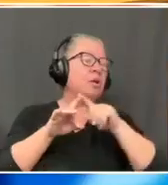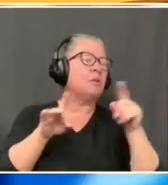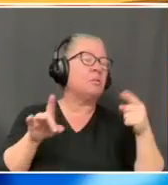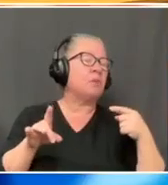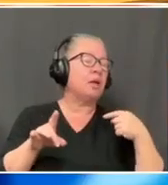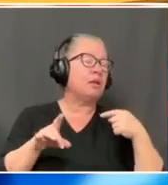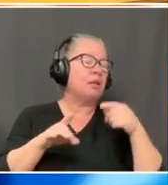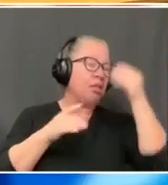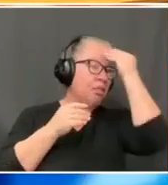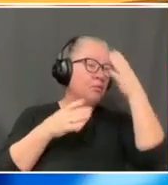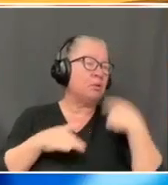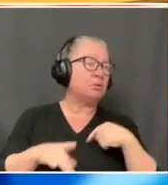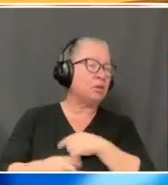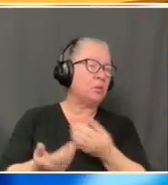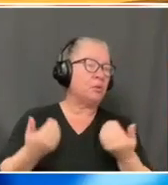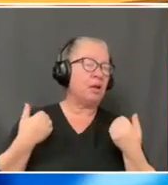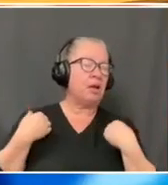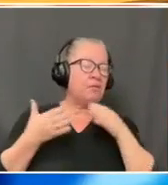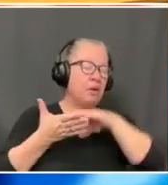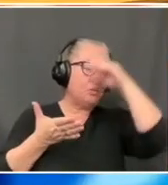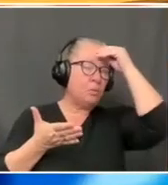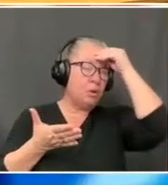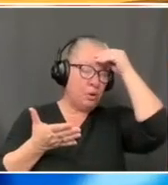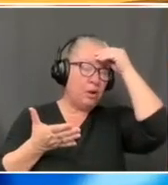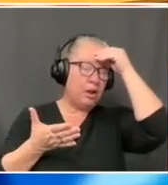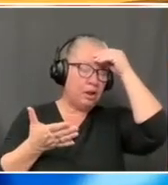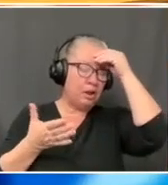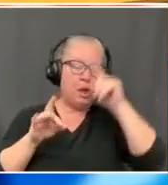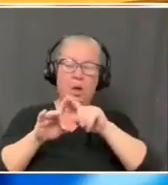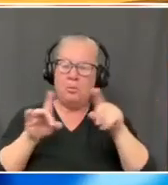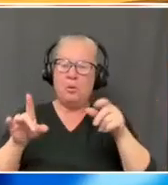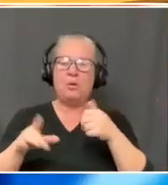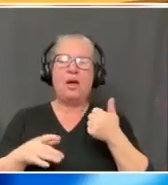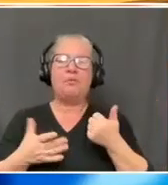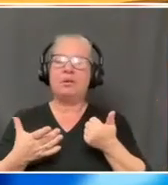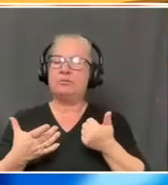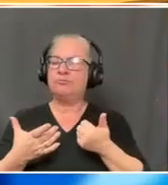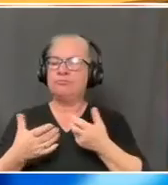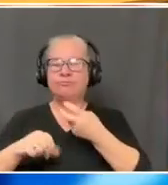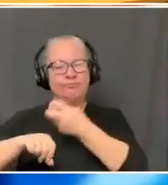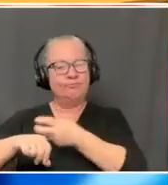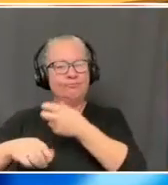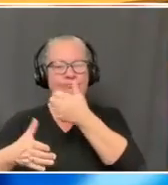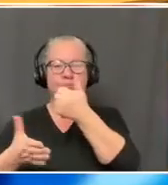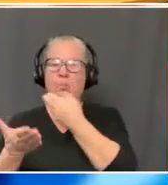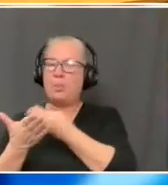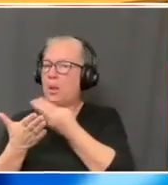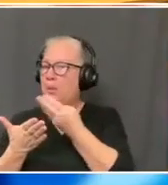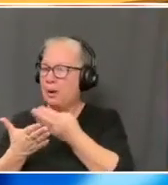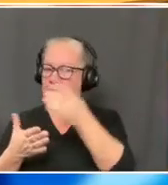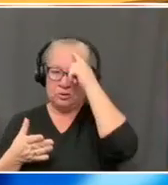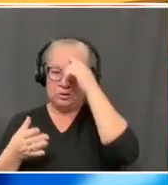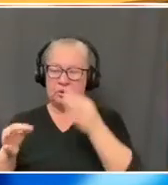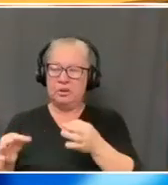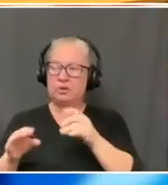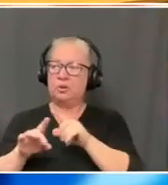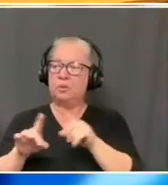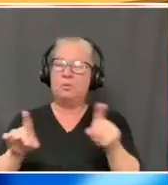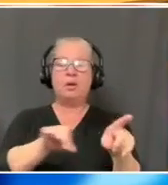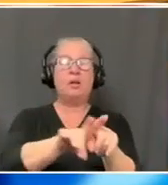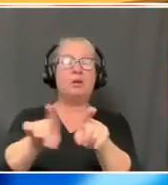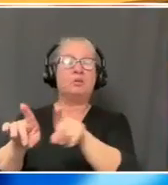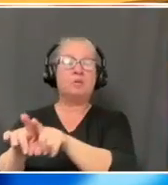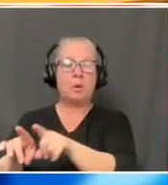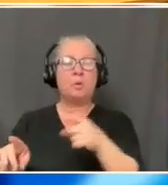as we get into some tough budget decisions. And then my last comment really, for my colleagues here, we